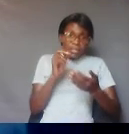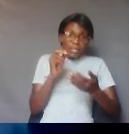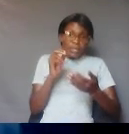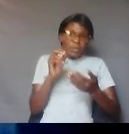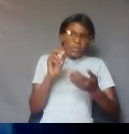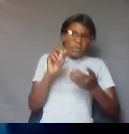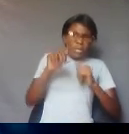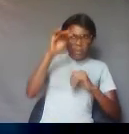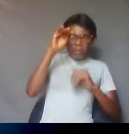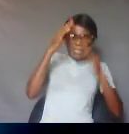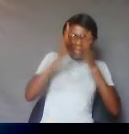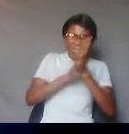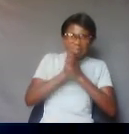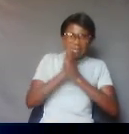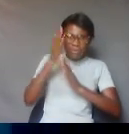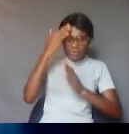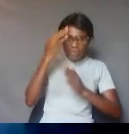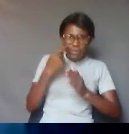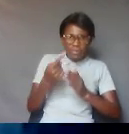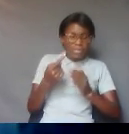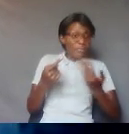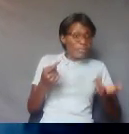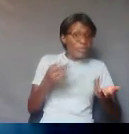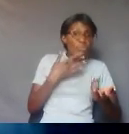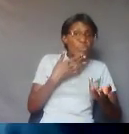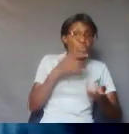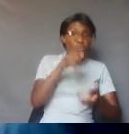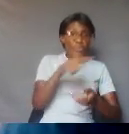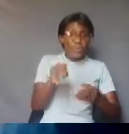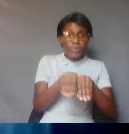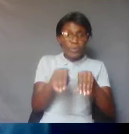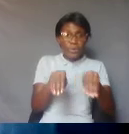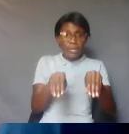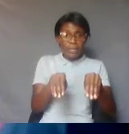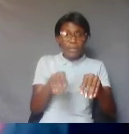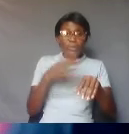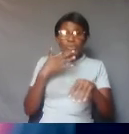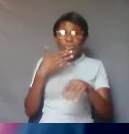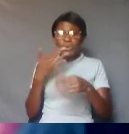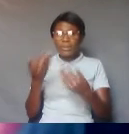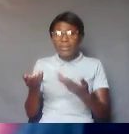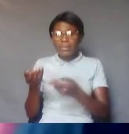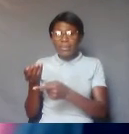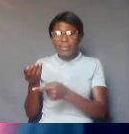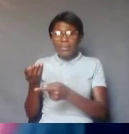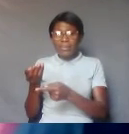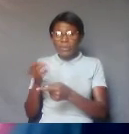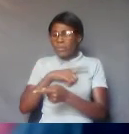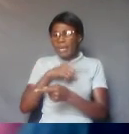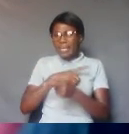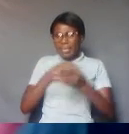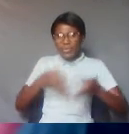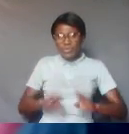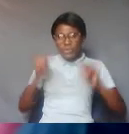with albinism because somebody has sinned. So here, that is the same notion of sin. But at the same